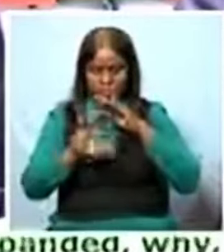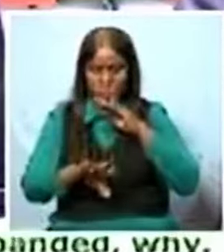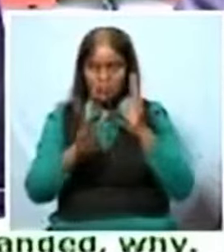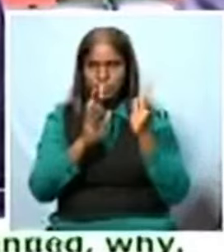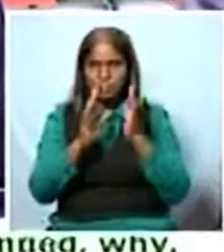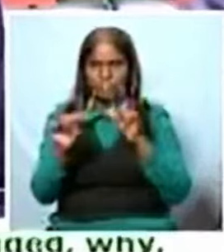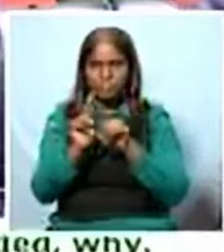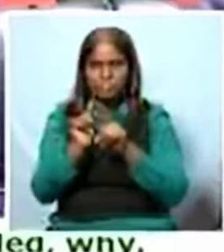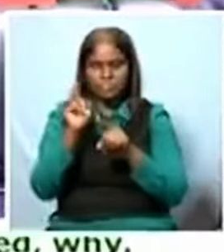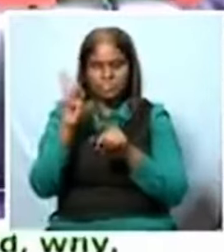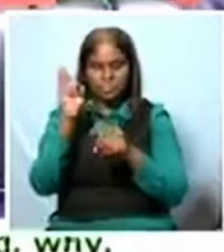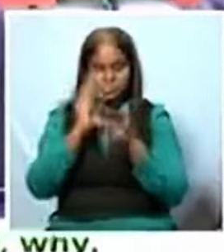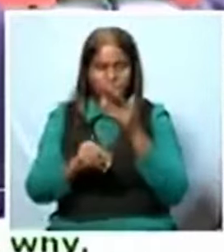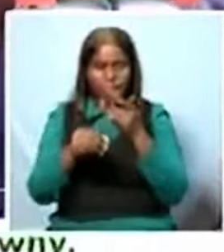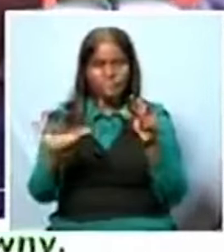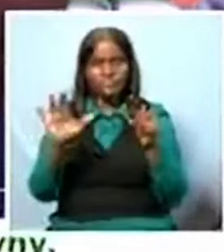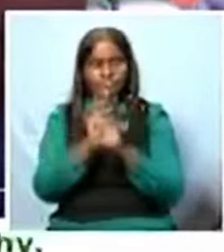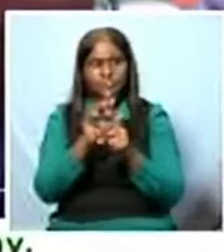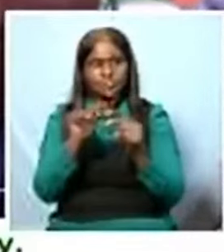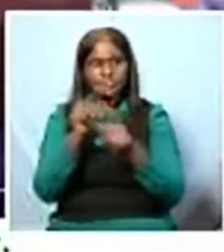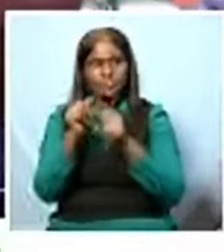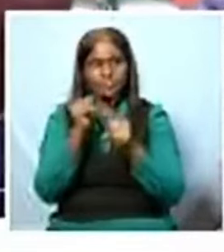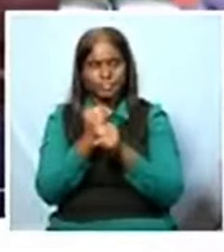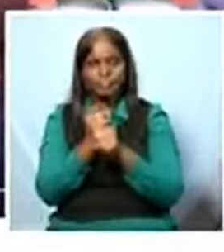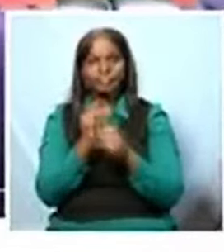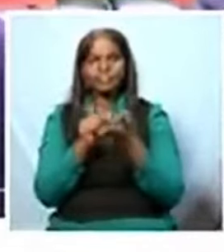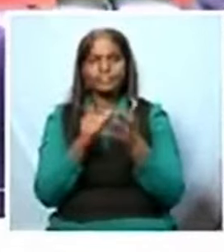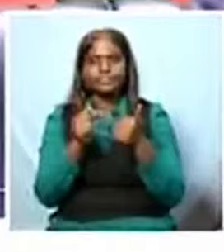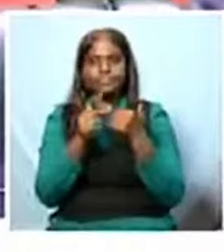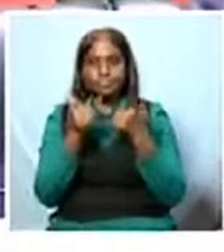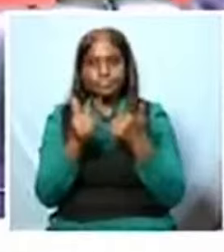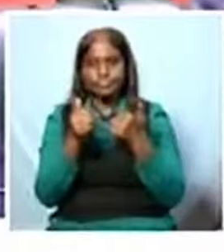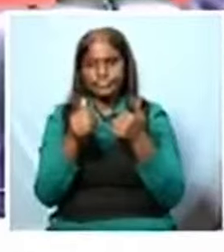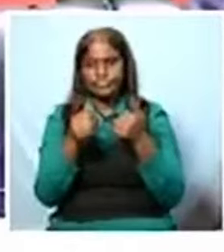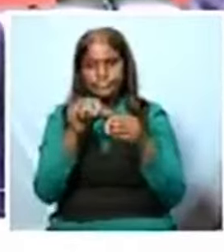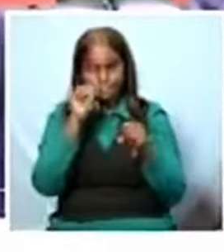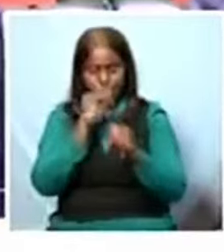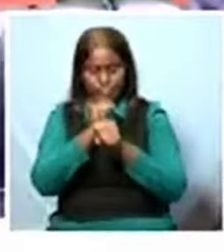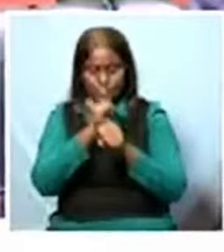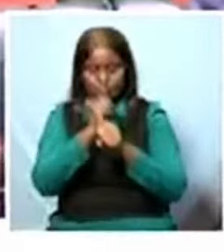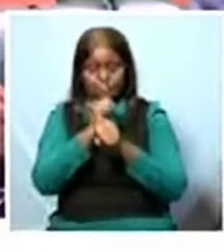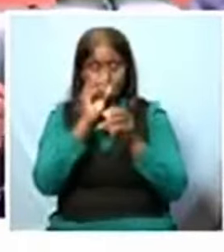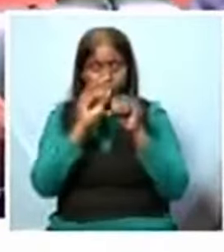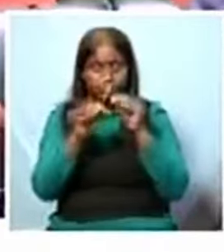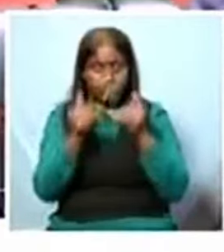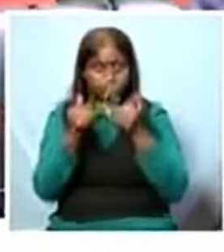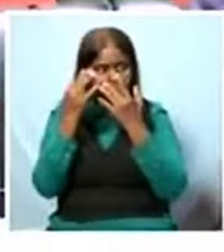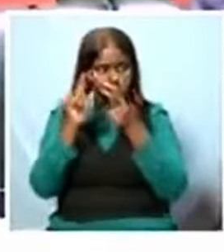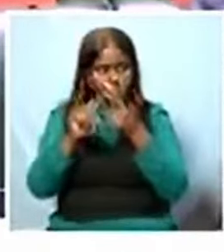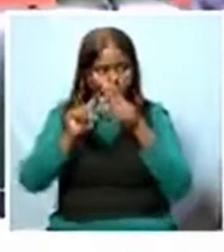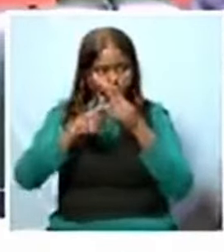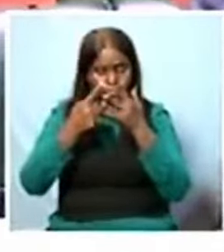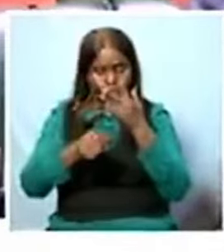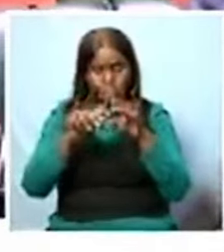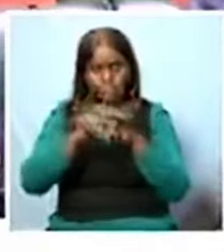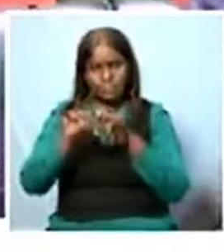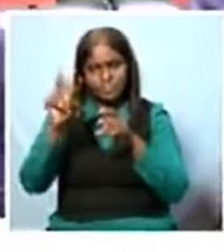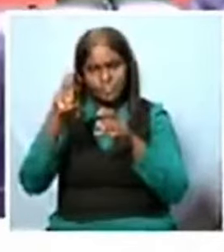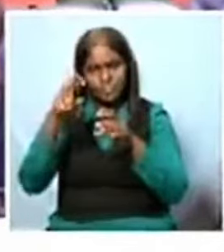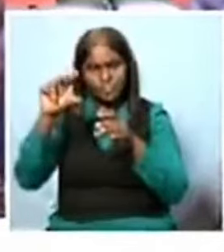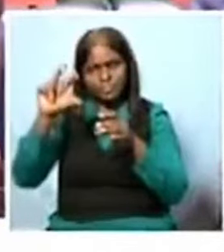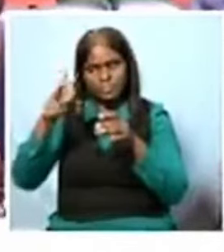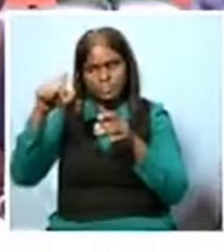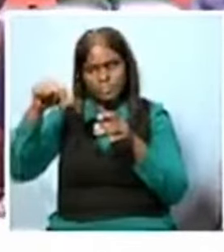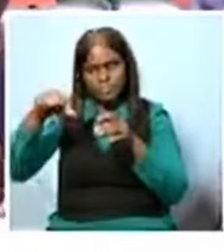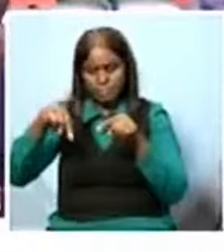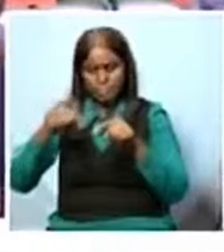and the cost will be determined before the close of this exercise. The replacement works are expected to commence in the second or third quarter of